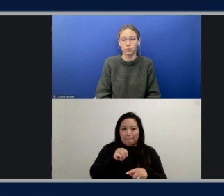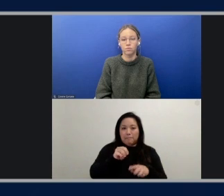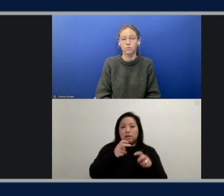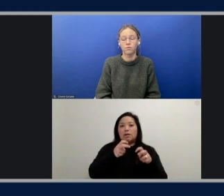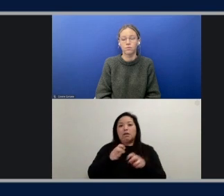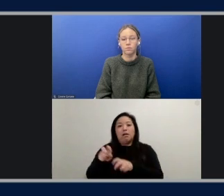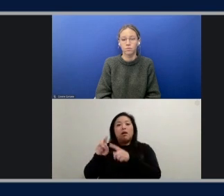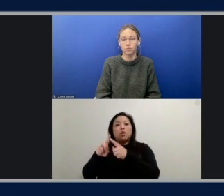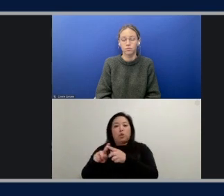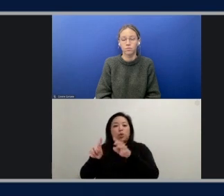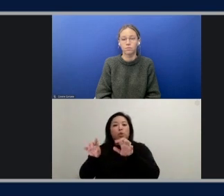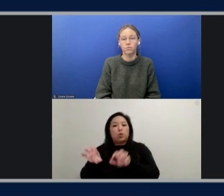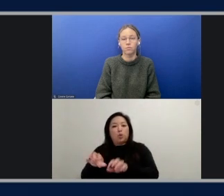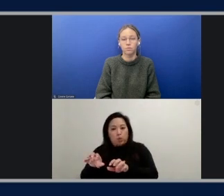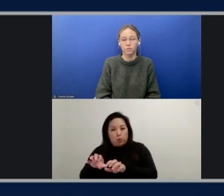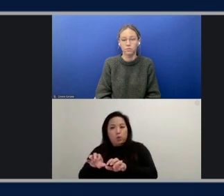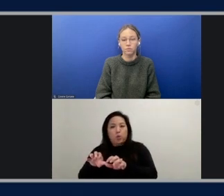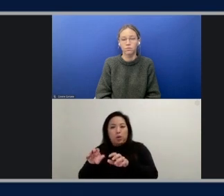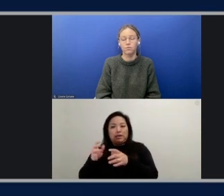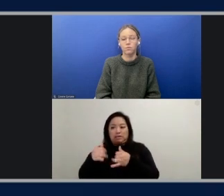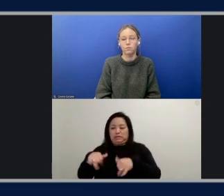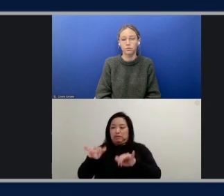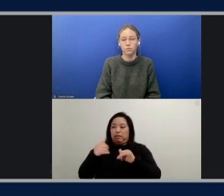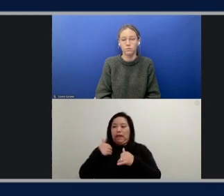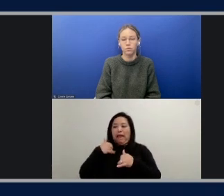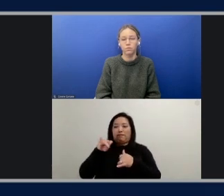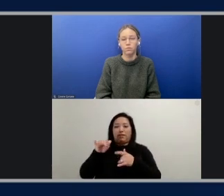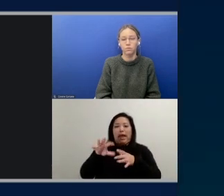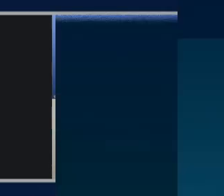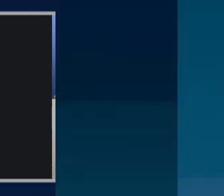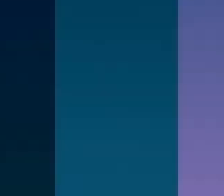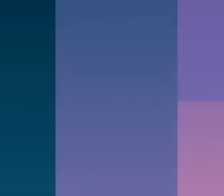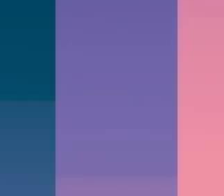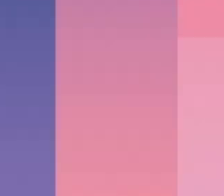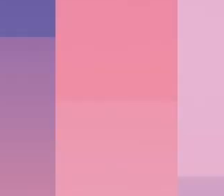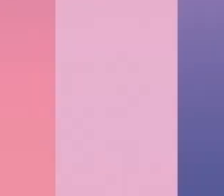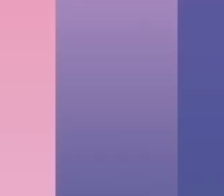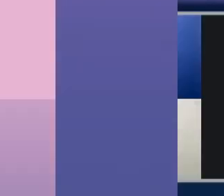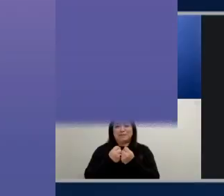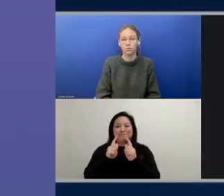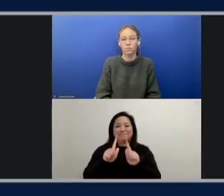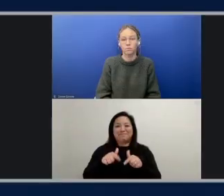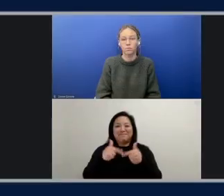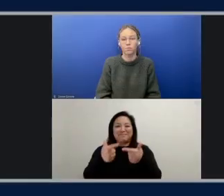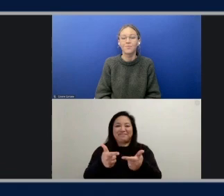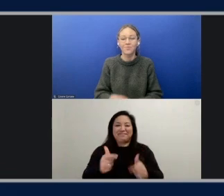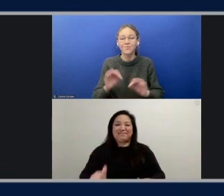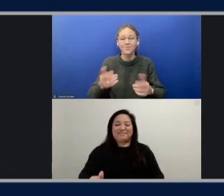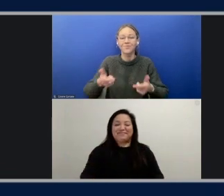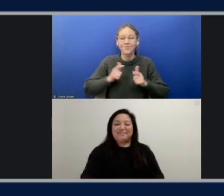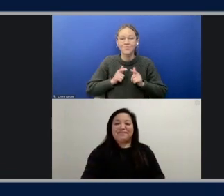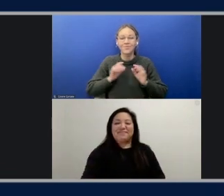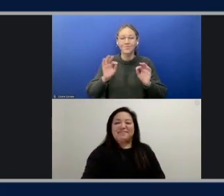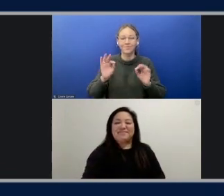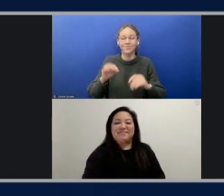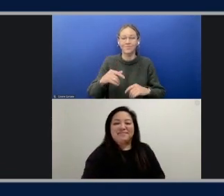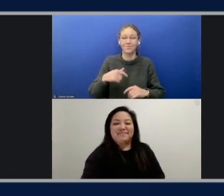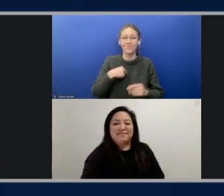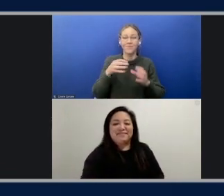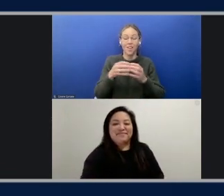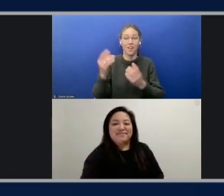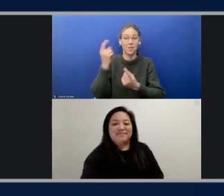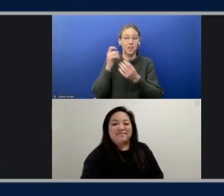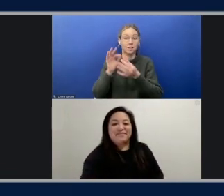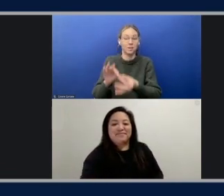that into play and have that consistency across your teams. Awesome. So again, switching gears quickly because we are getting a lot of questions on